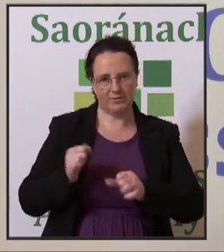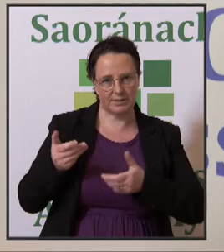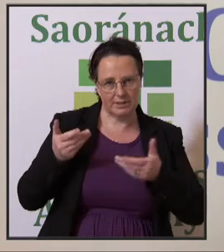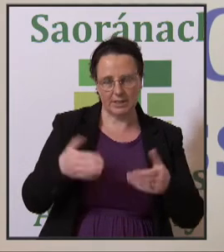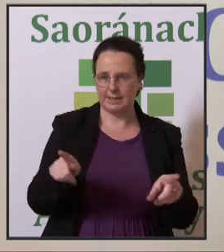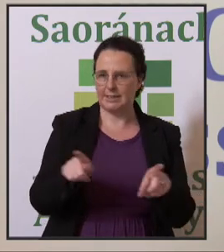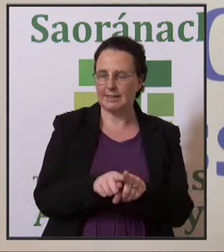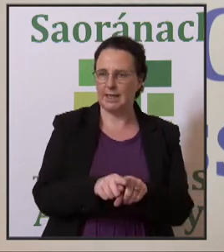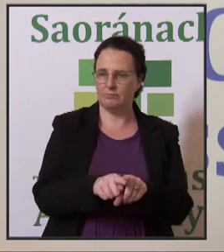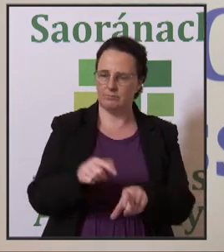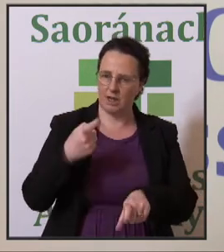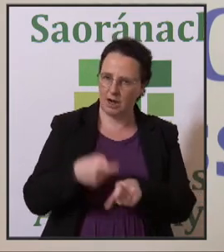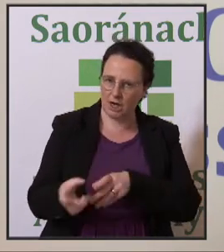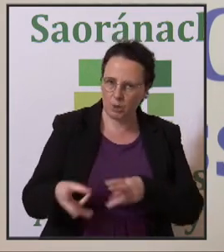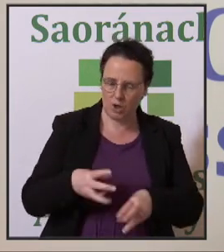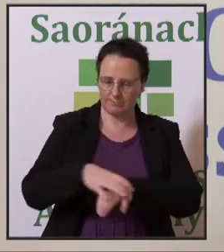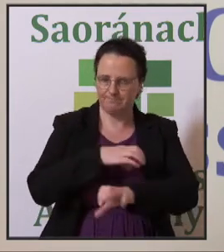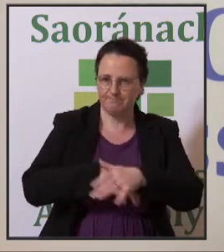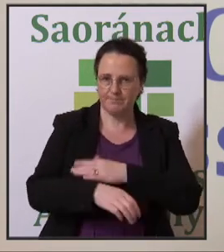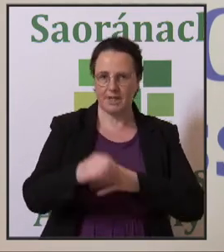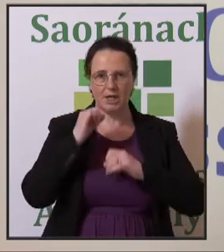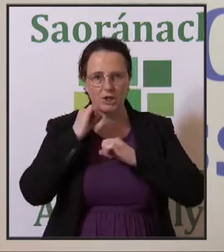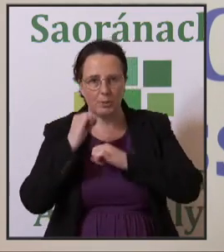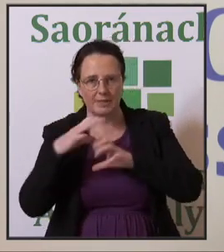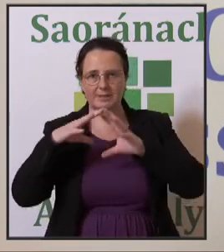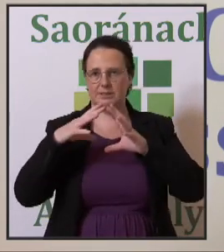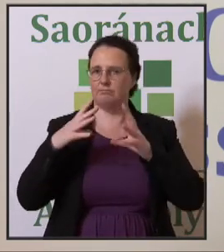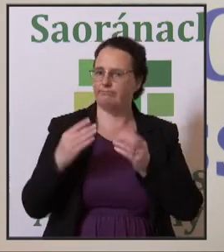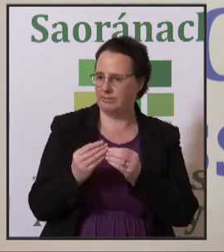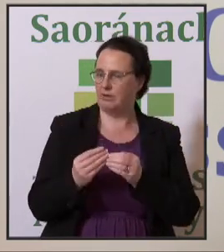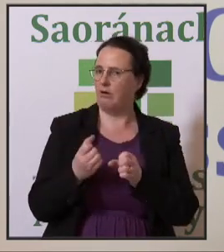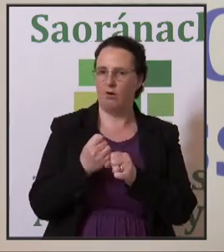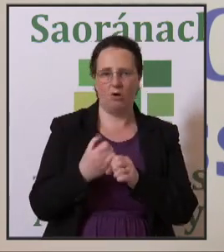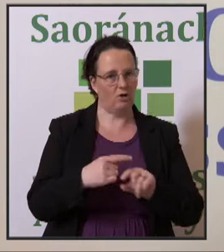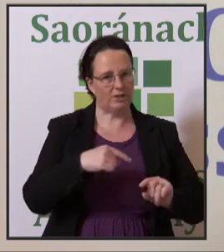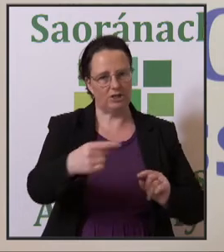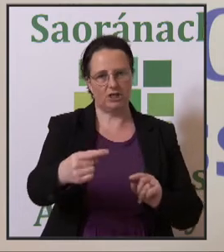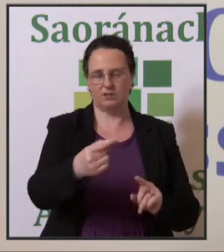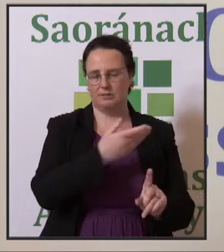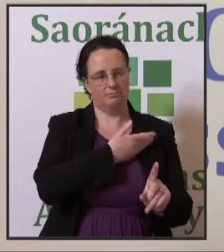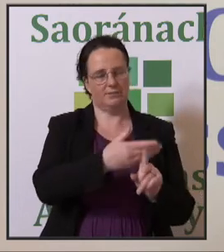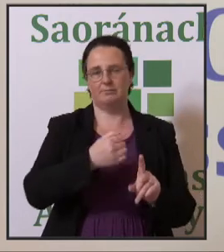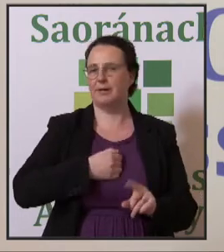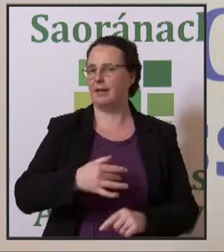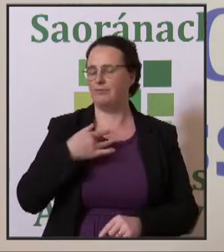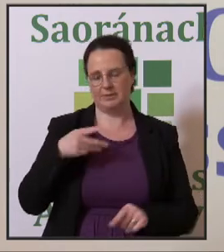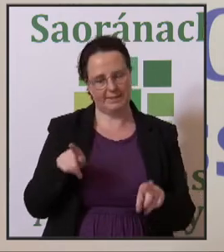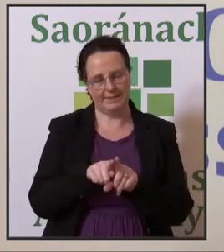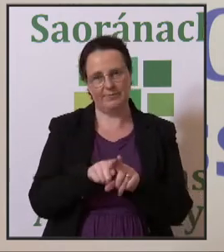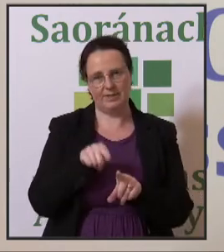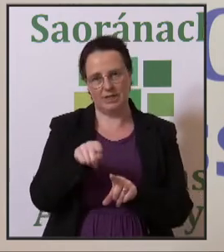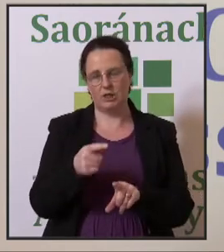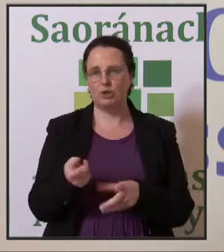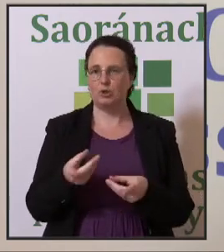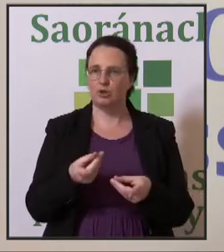dedication, commitment and hard work as I have approached all the challenges in my life, all to the best of my